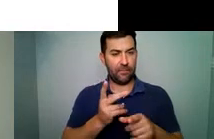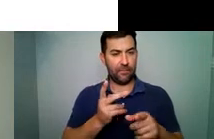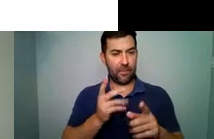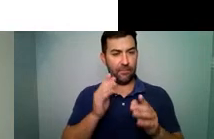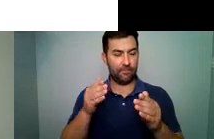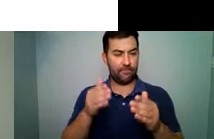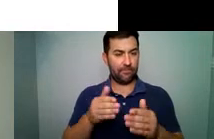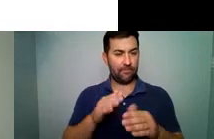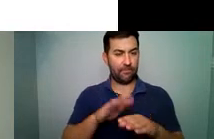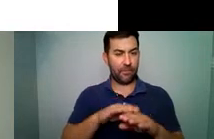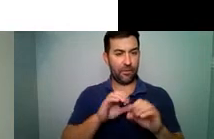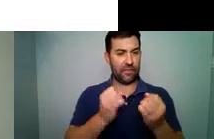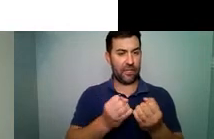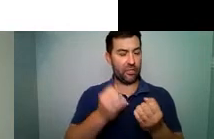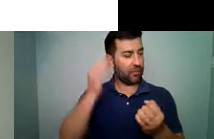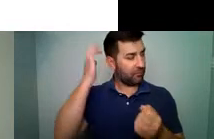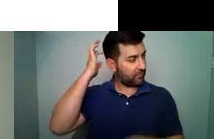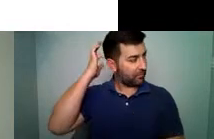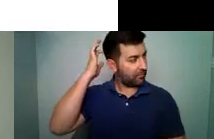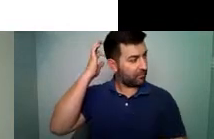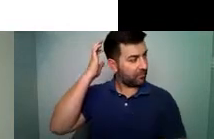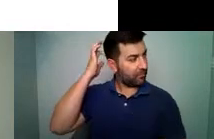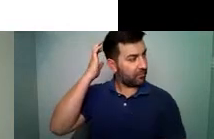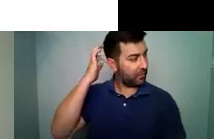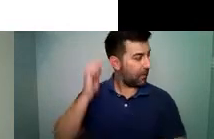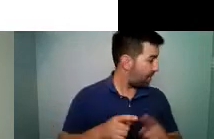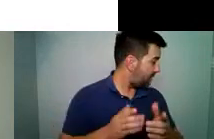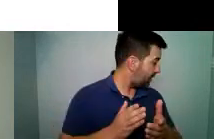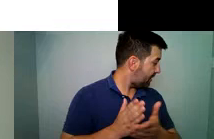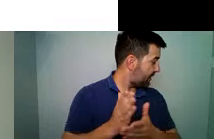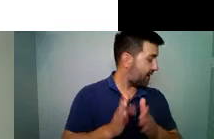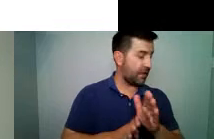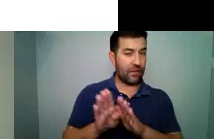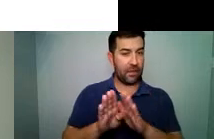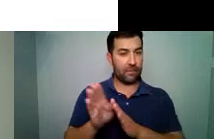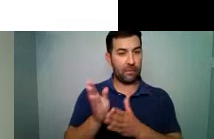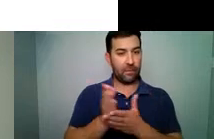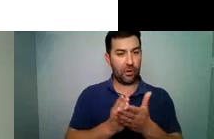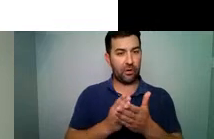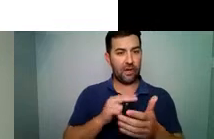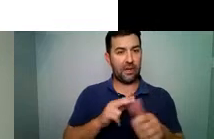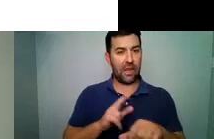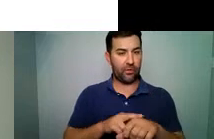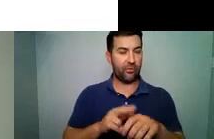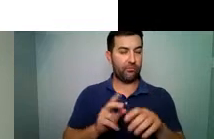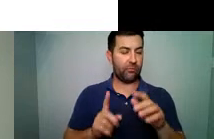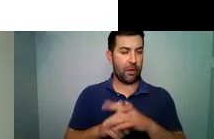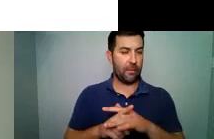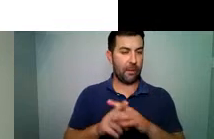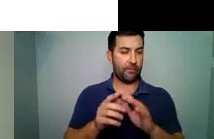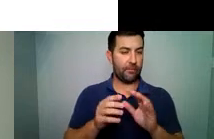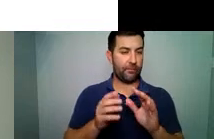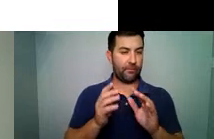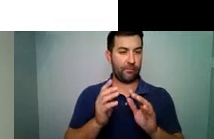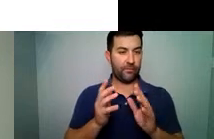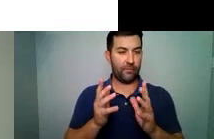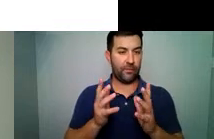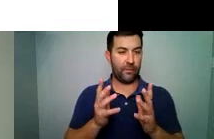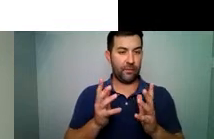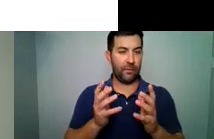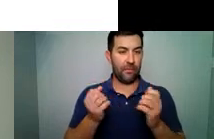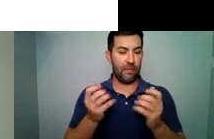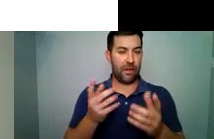the kind of development portion is natural to come up. So I wanted to get through as many of the